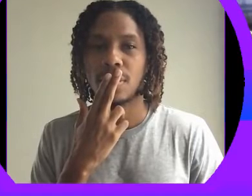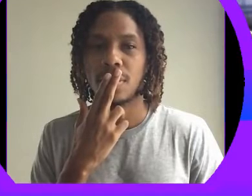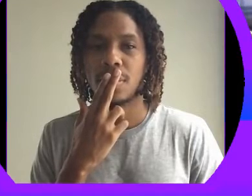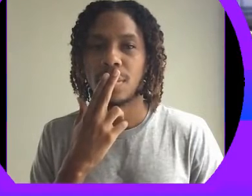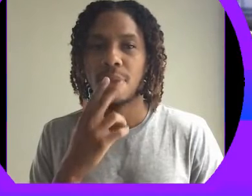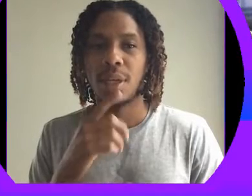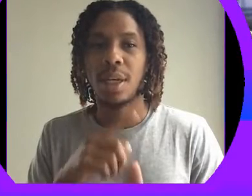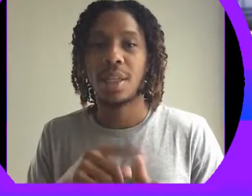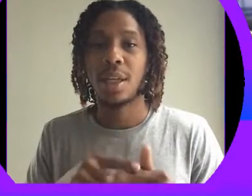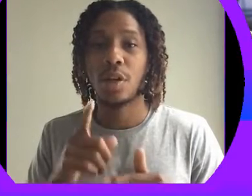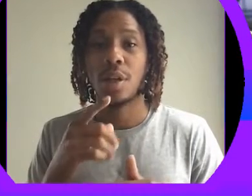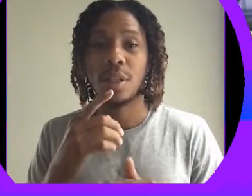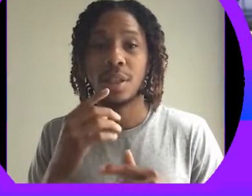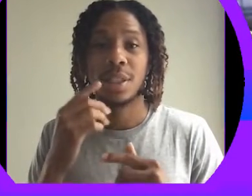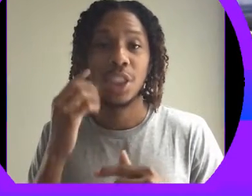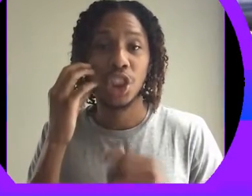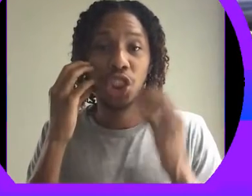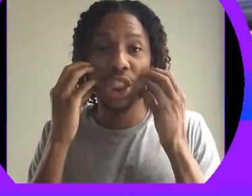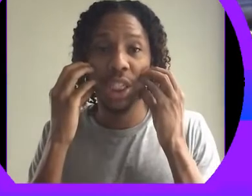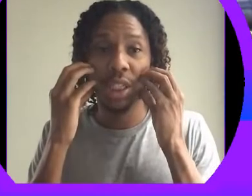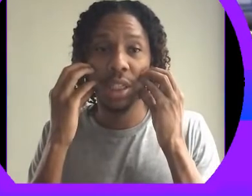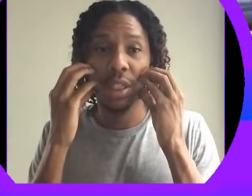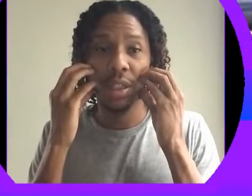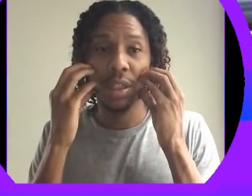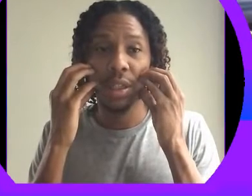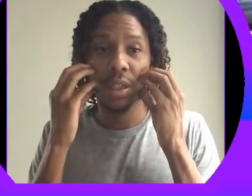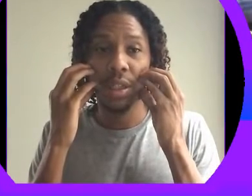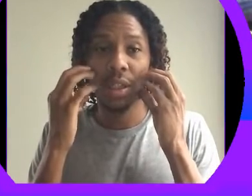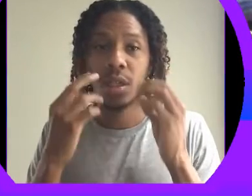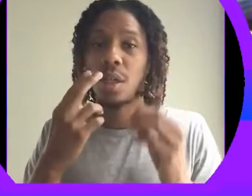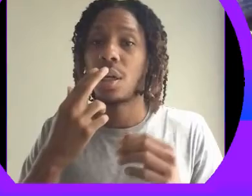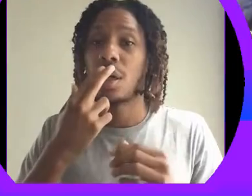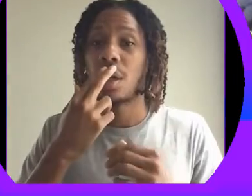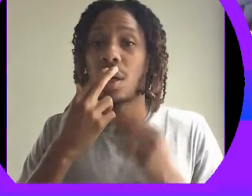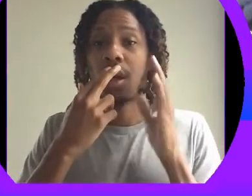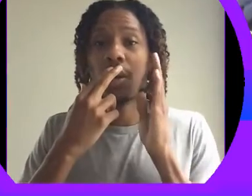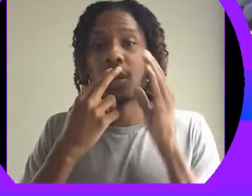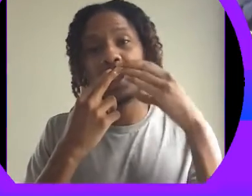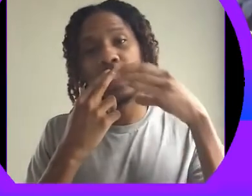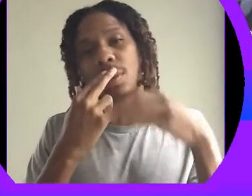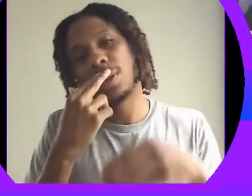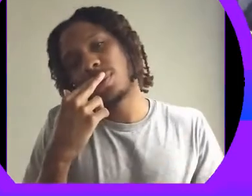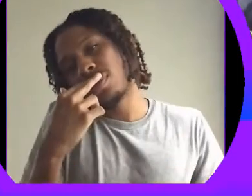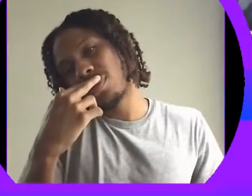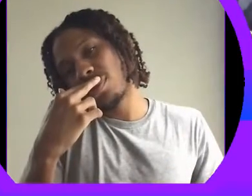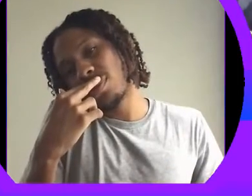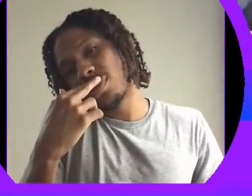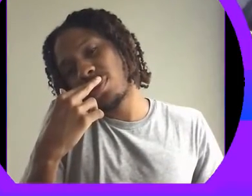Then lay the soft of your cheek to the round of your shoulder.